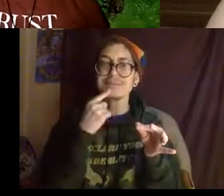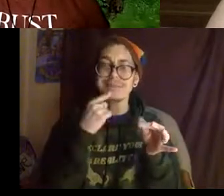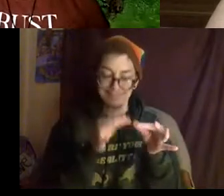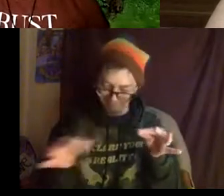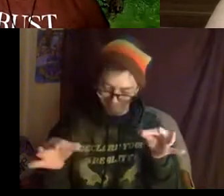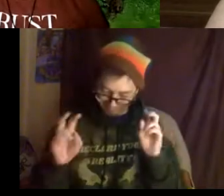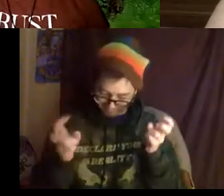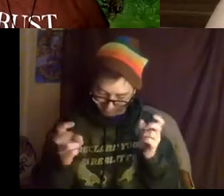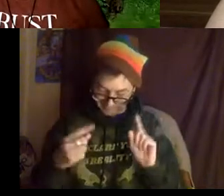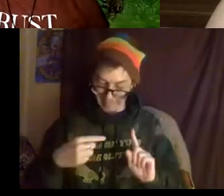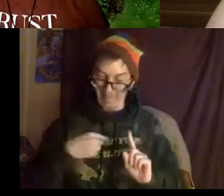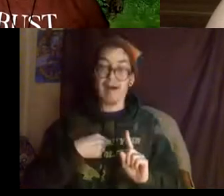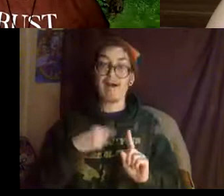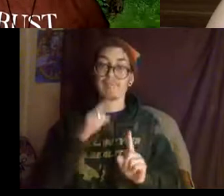to